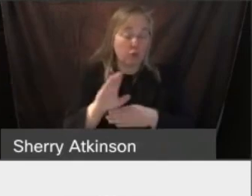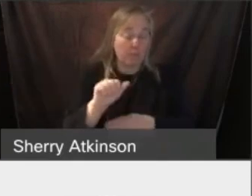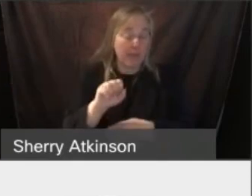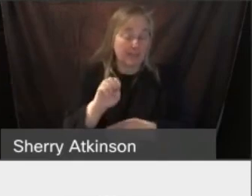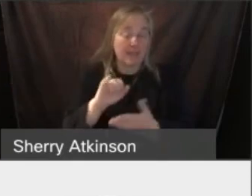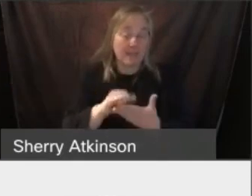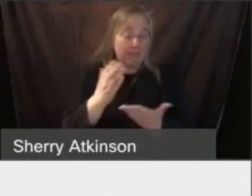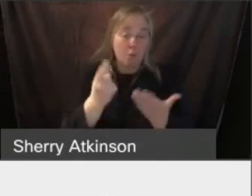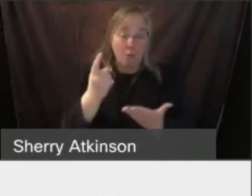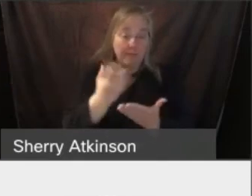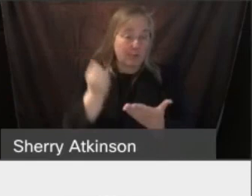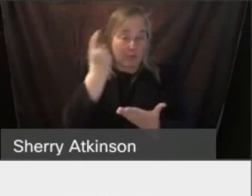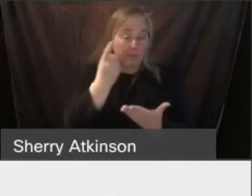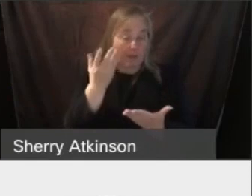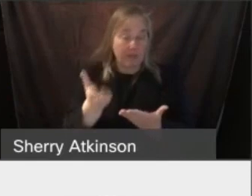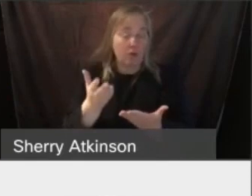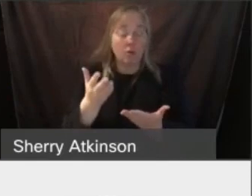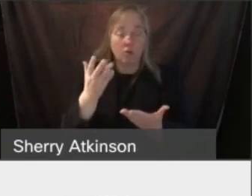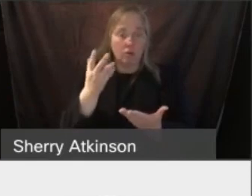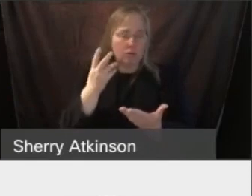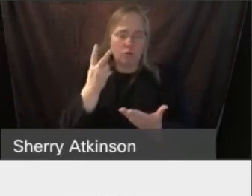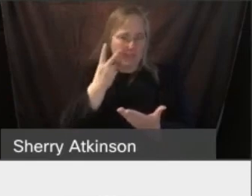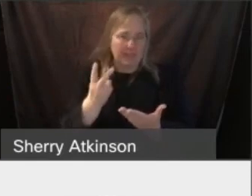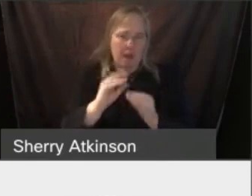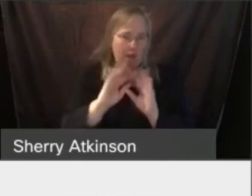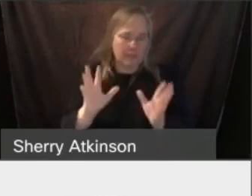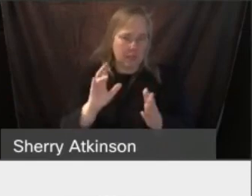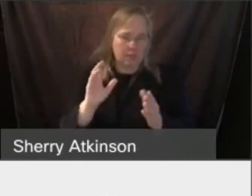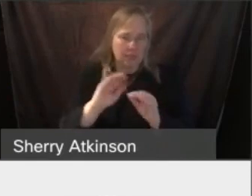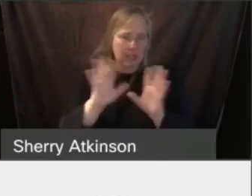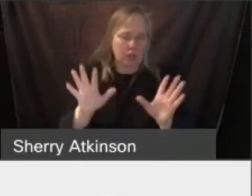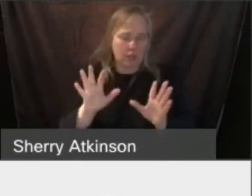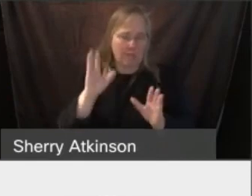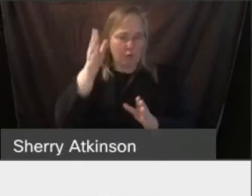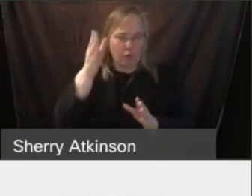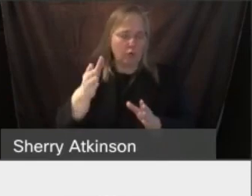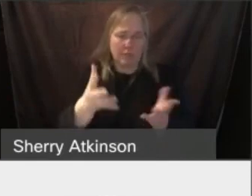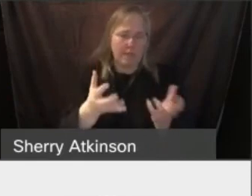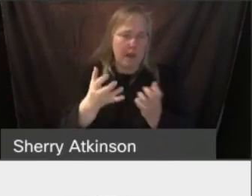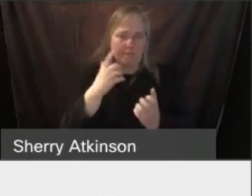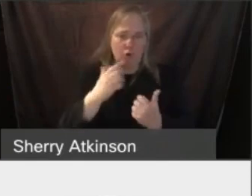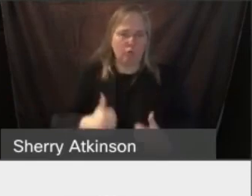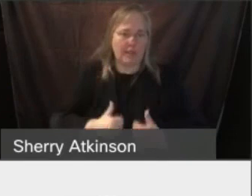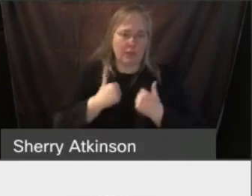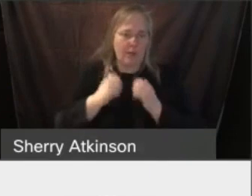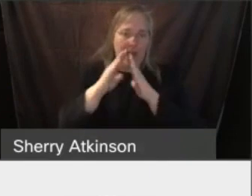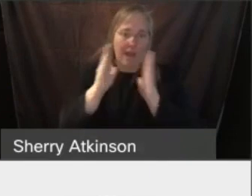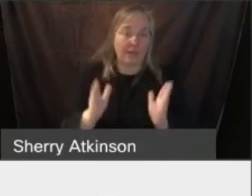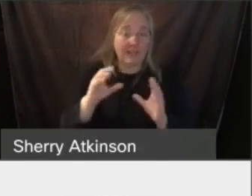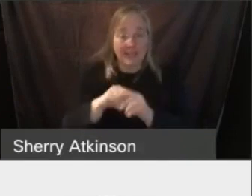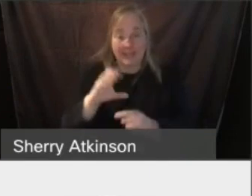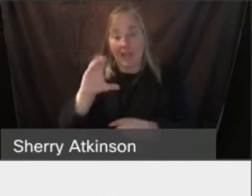Obviously, you could see that there's clearly a future demand for residential housing in the county, as well